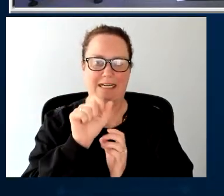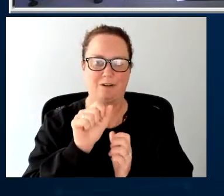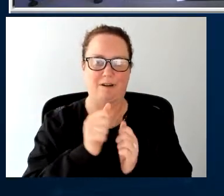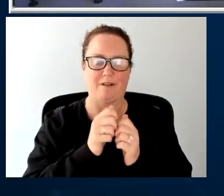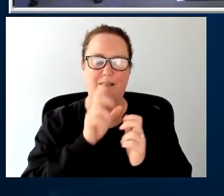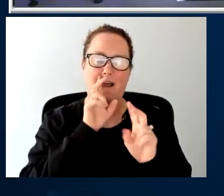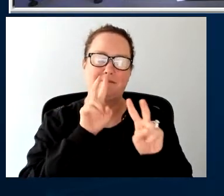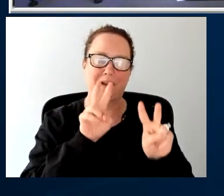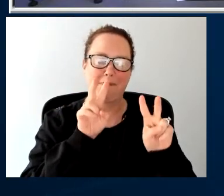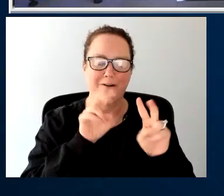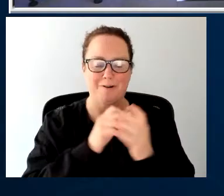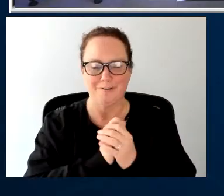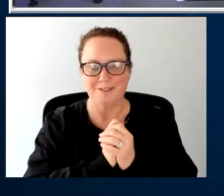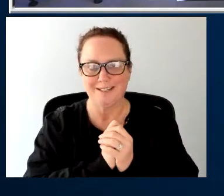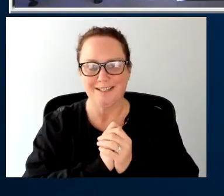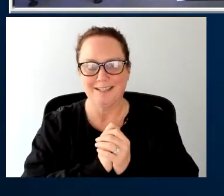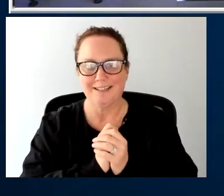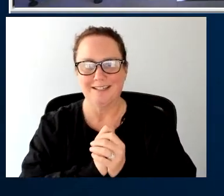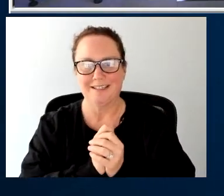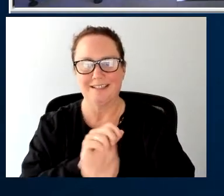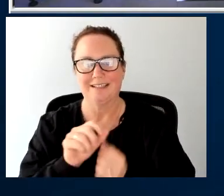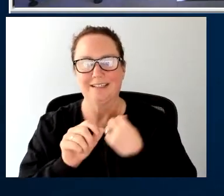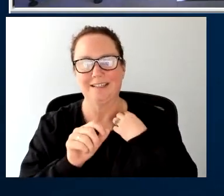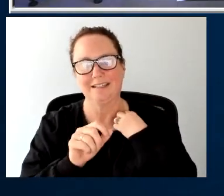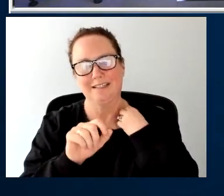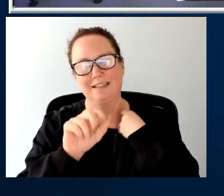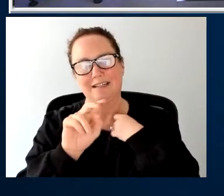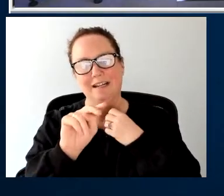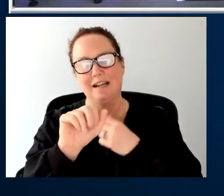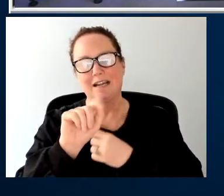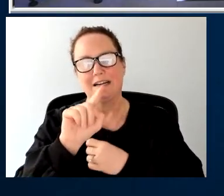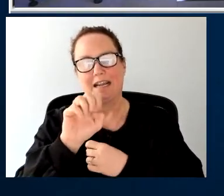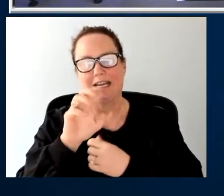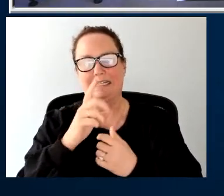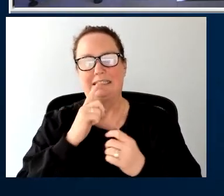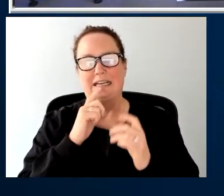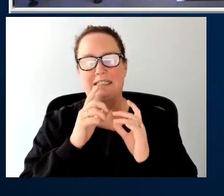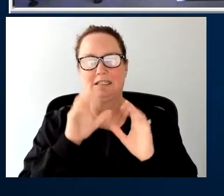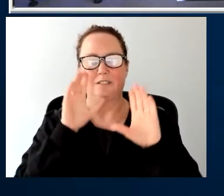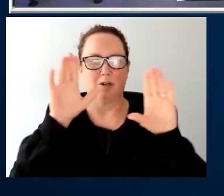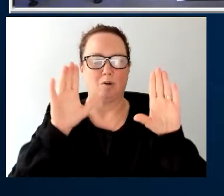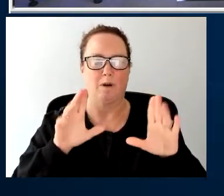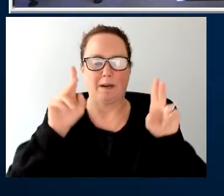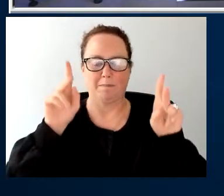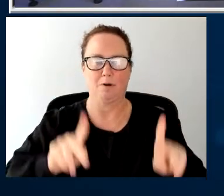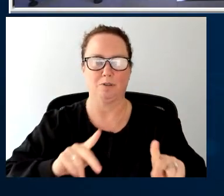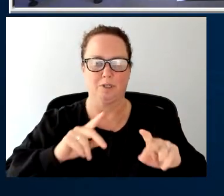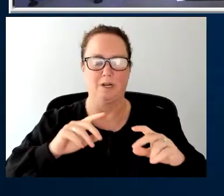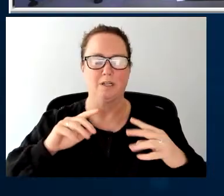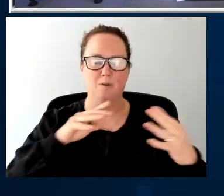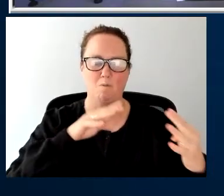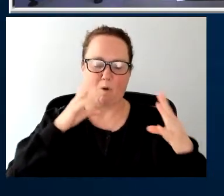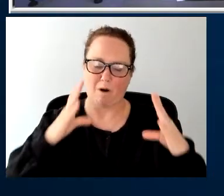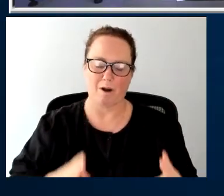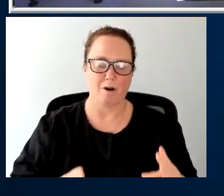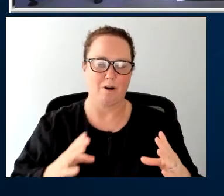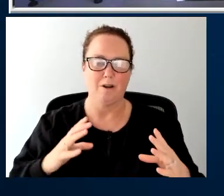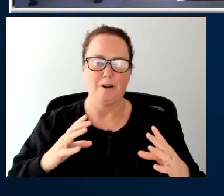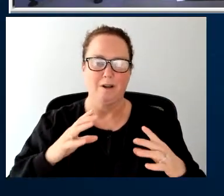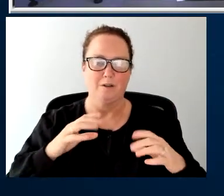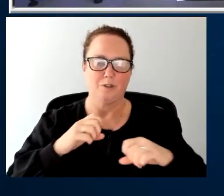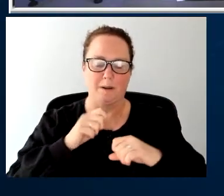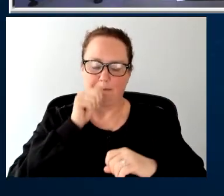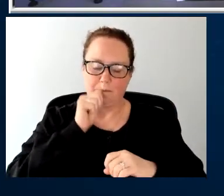admirers. Nate writes, Linda is such a great person and is every bit of a warrior. She pushes through the pain.